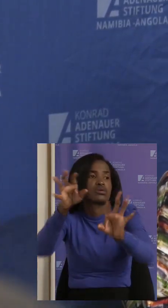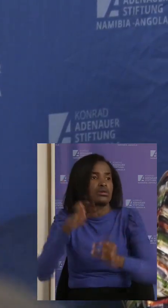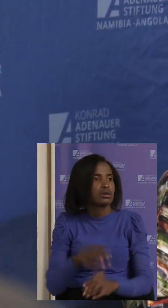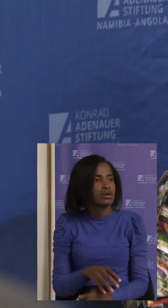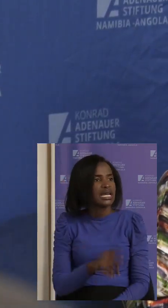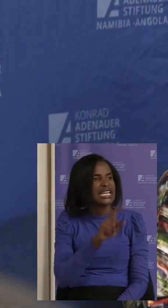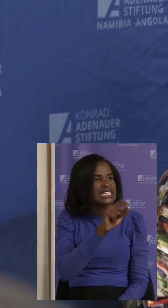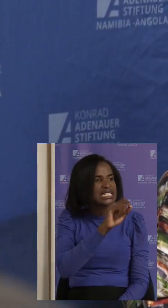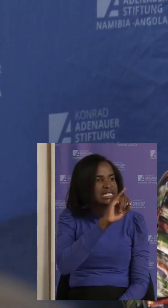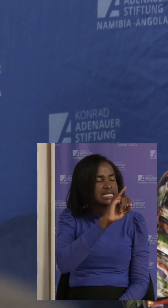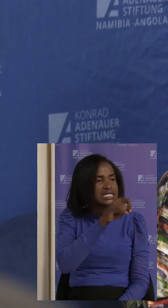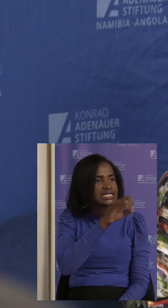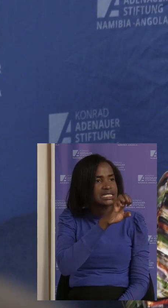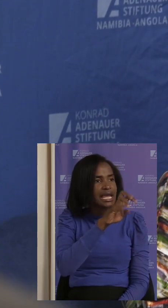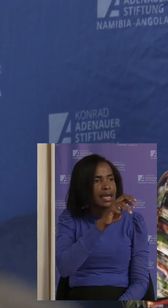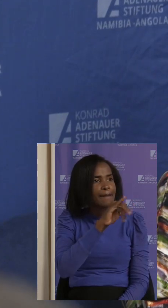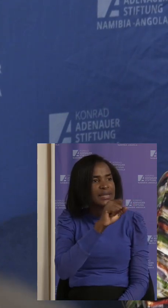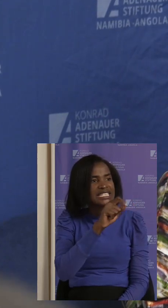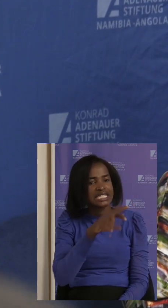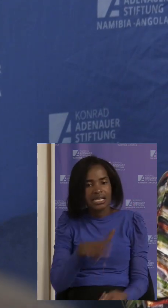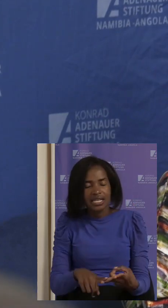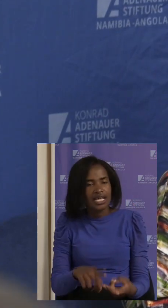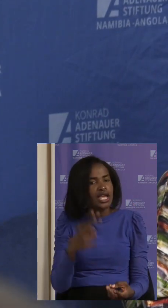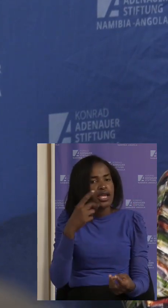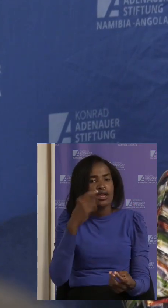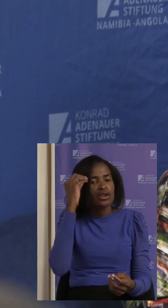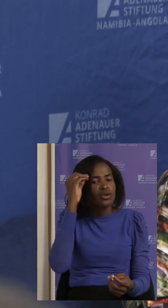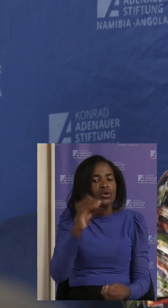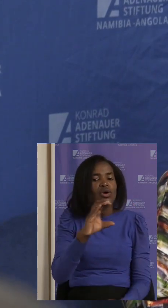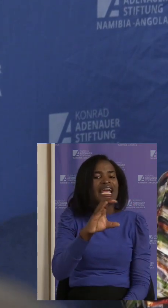even the current